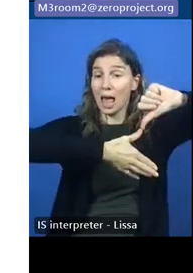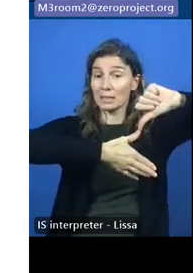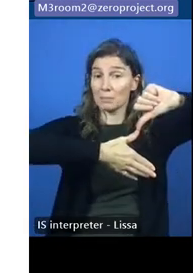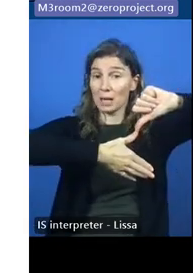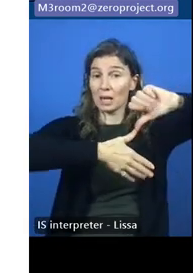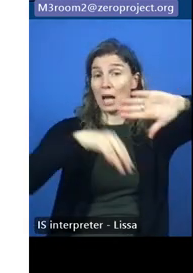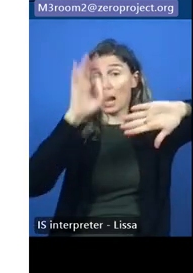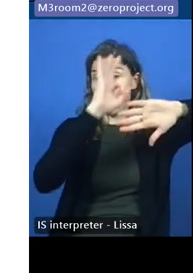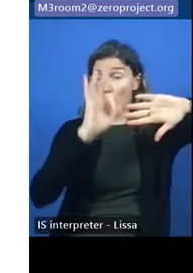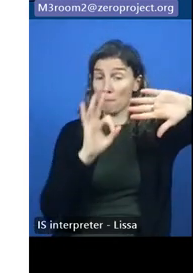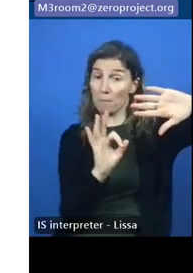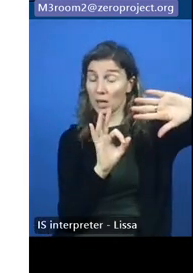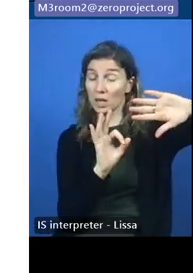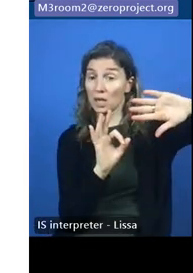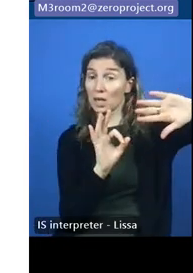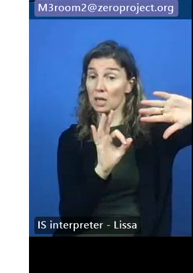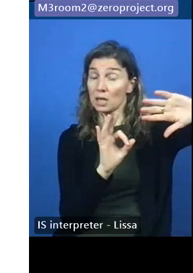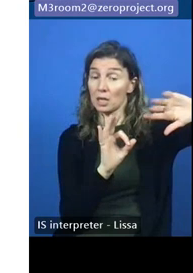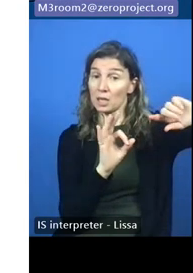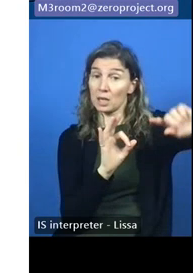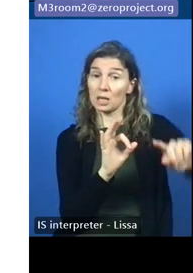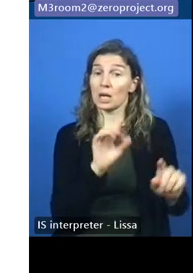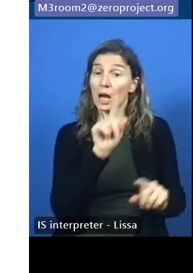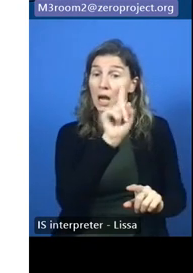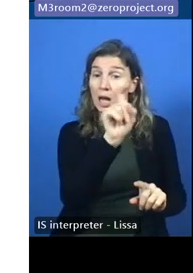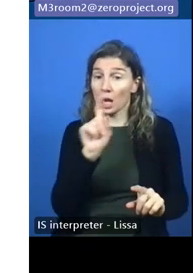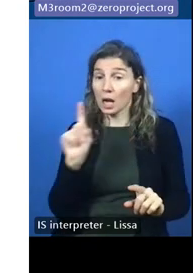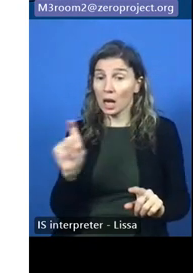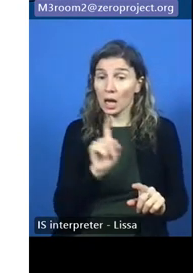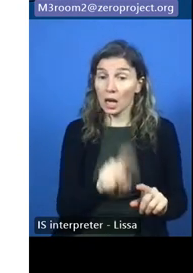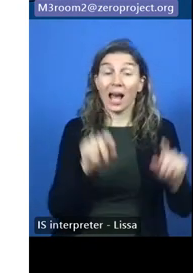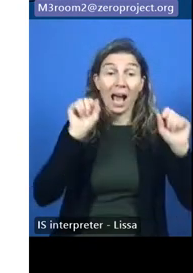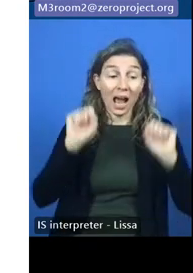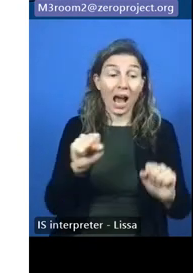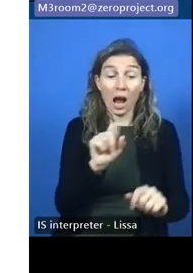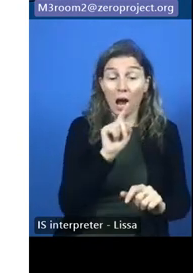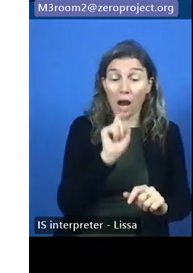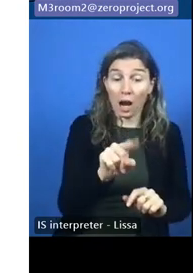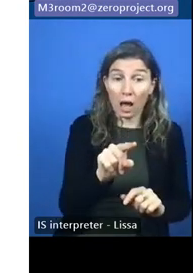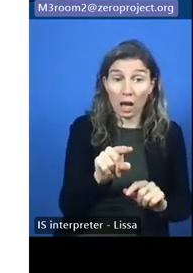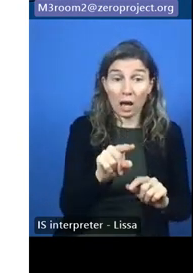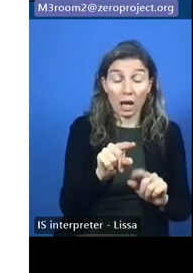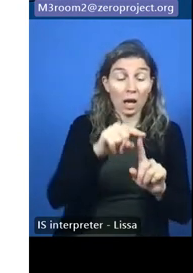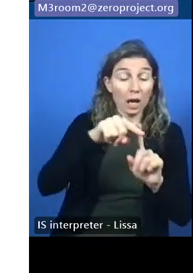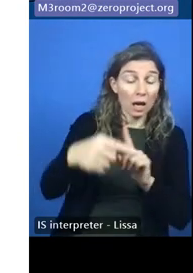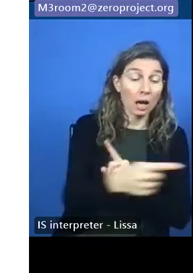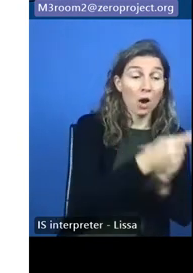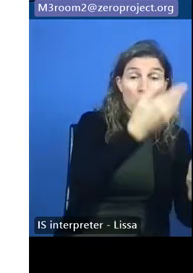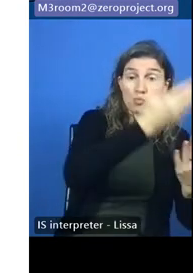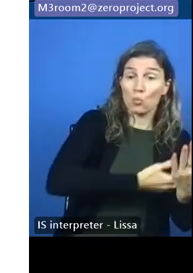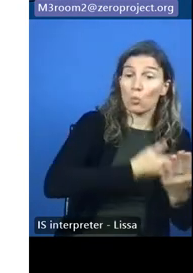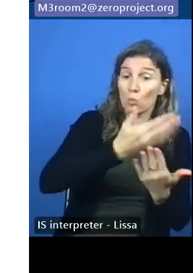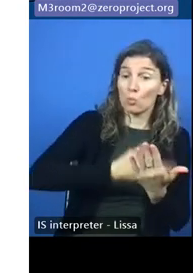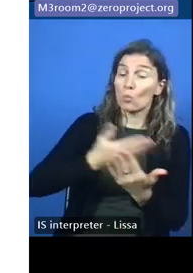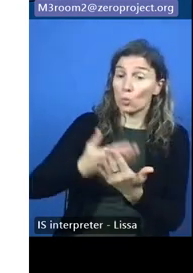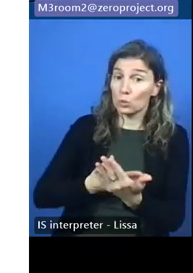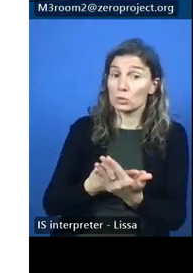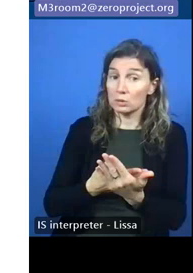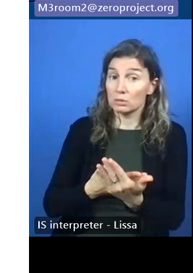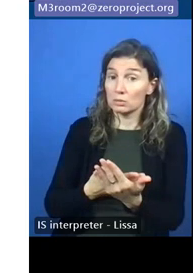Caribbean, which may be used to access reports previously presented by these